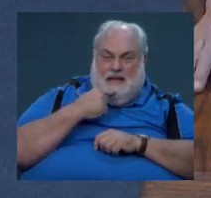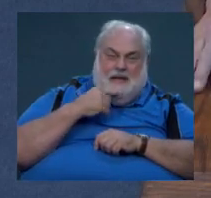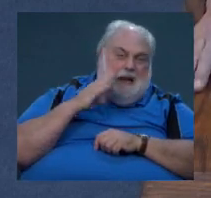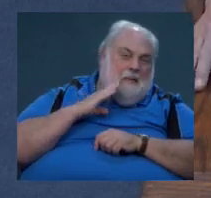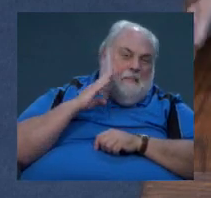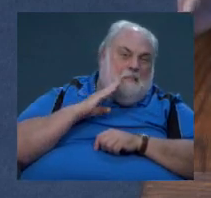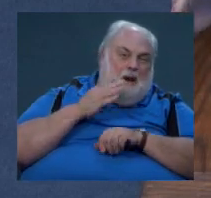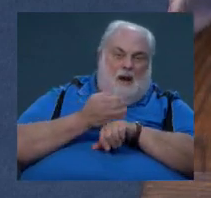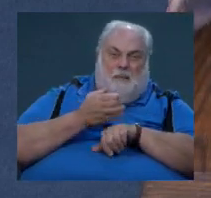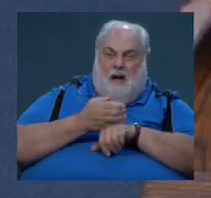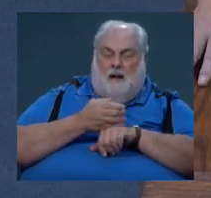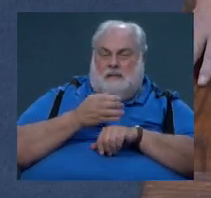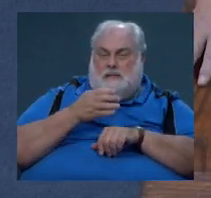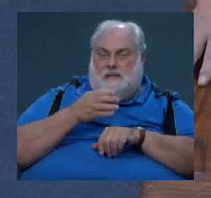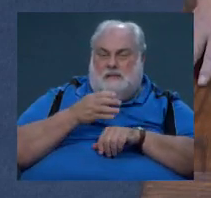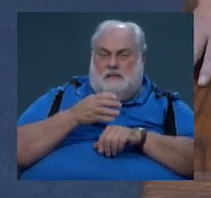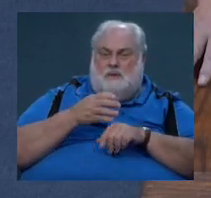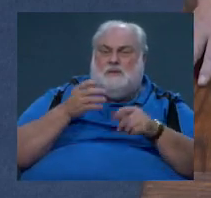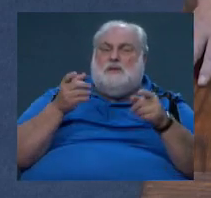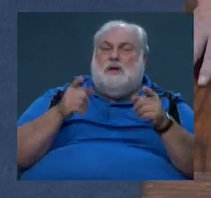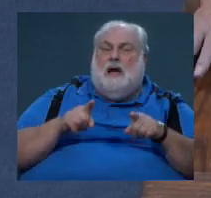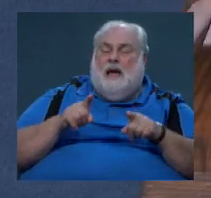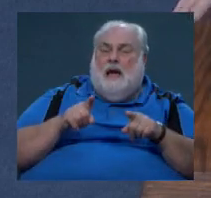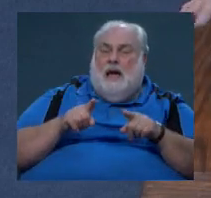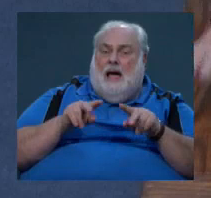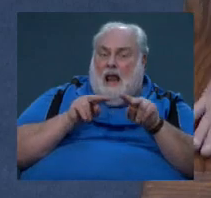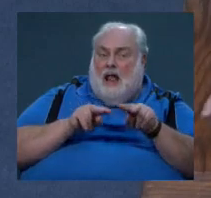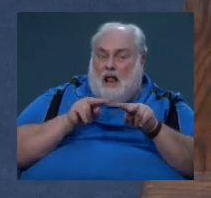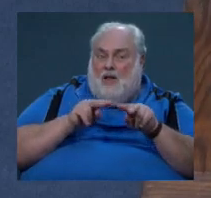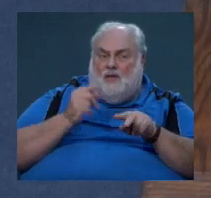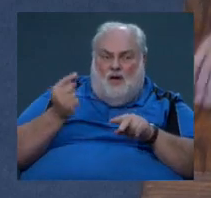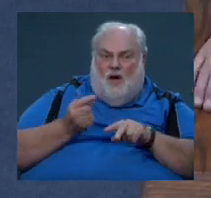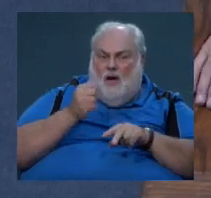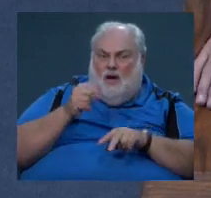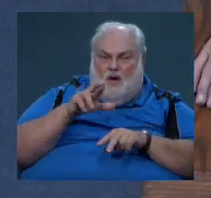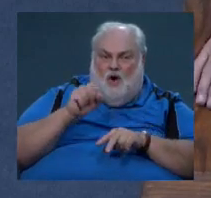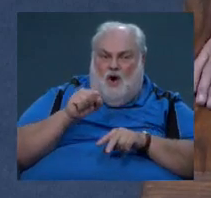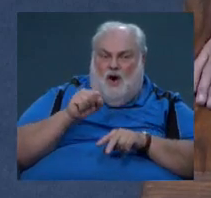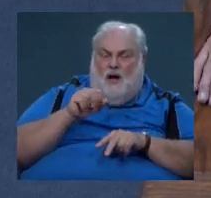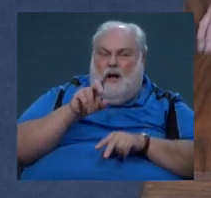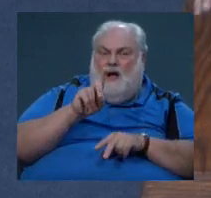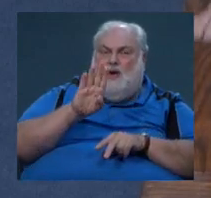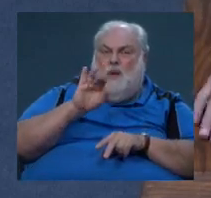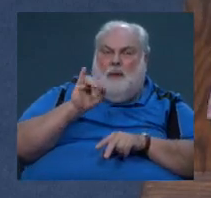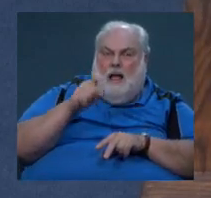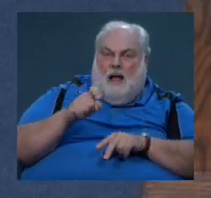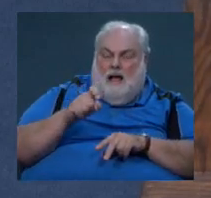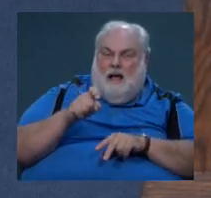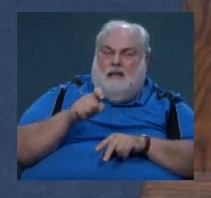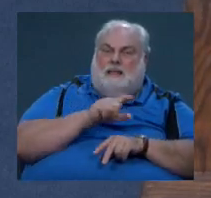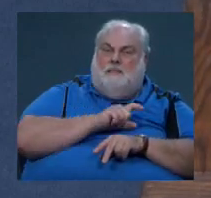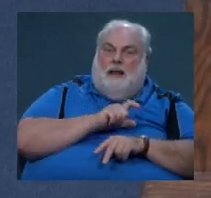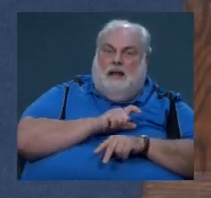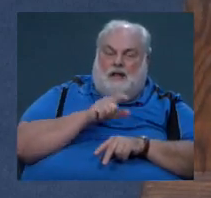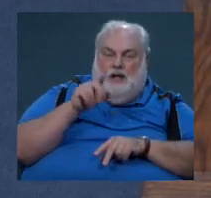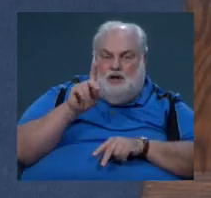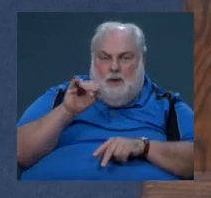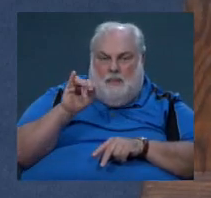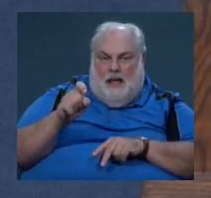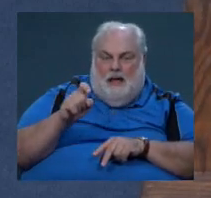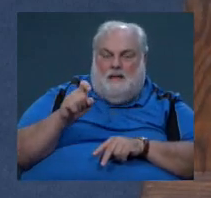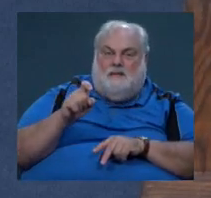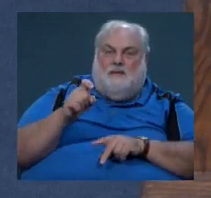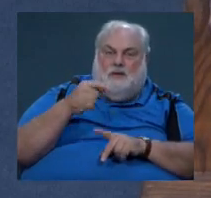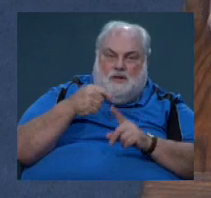and stuff in the yard. What is going on? And I'm looking out, and there's all these cars down at the duplexes. Police are down at the duplexes every time you